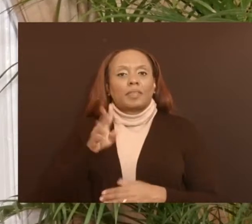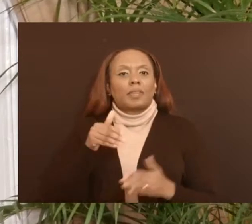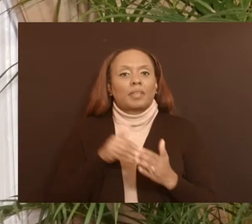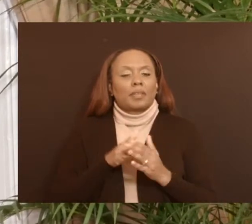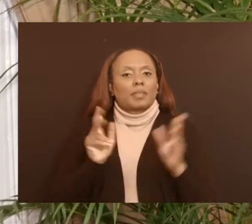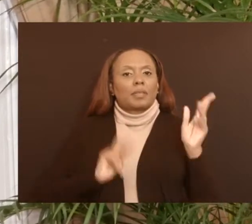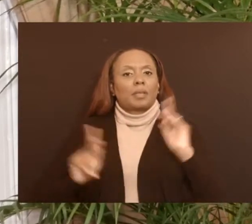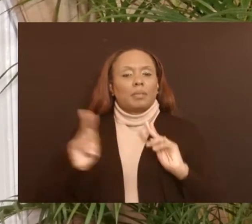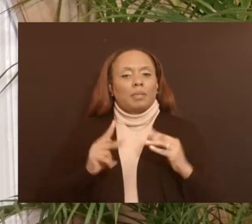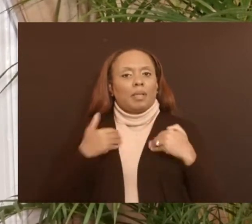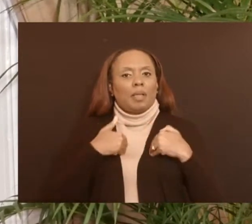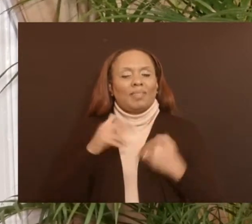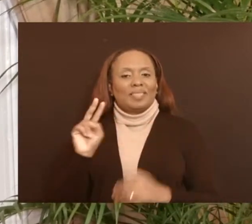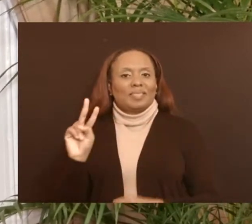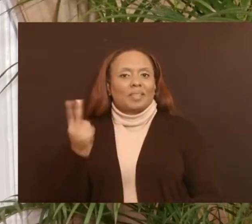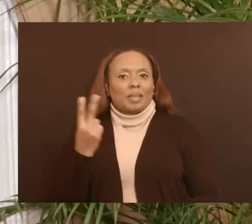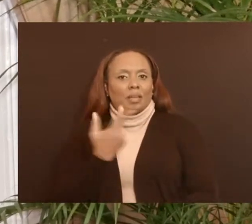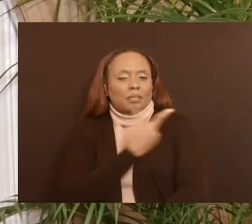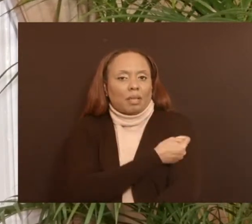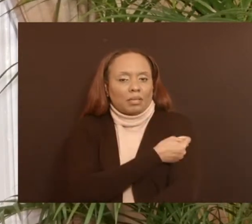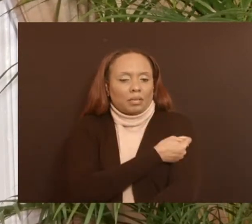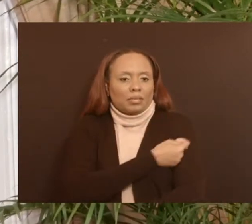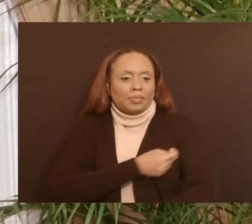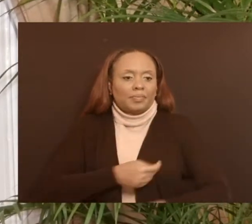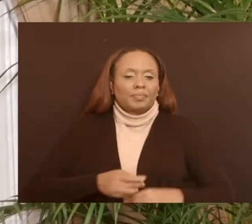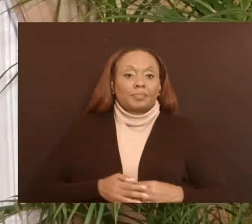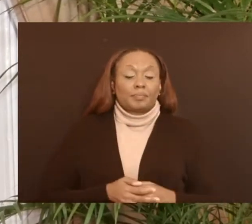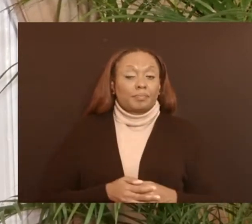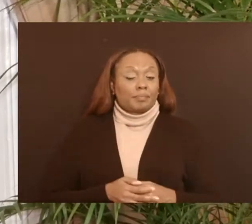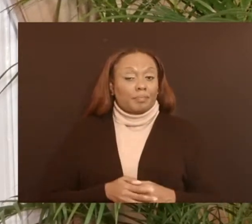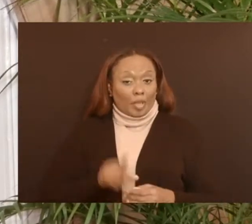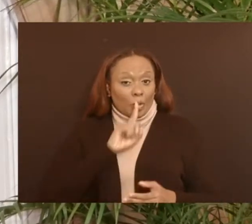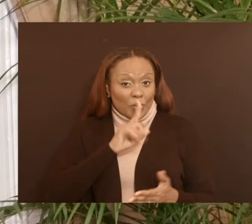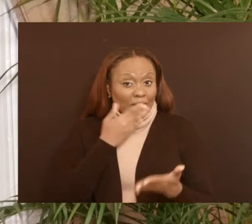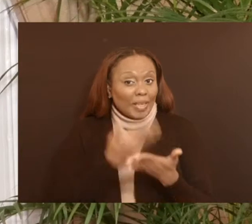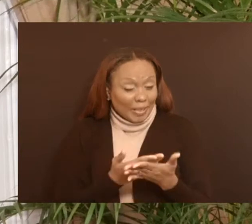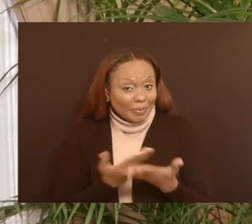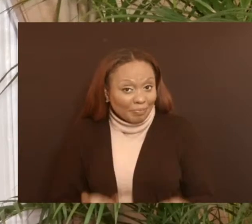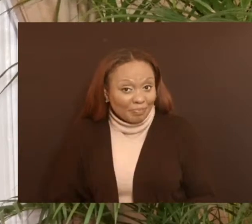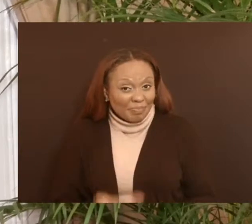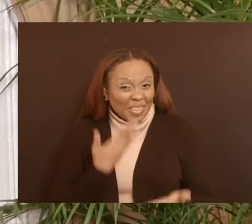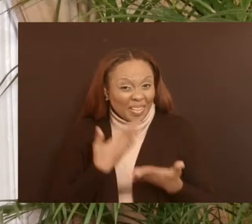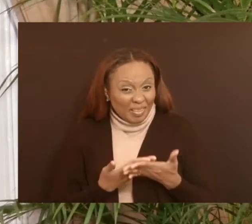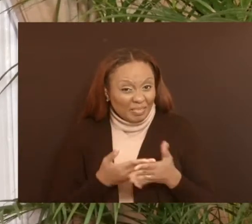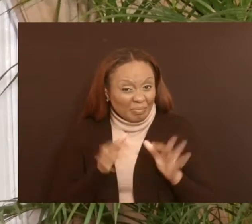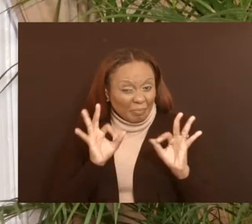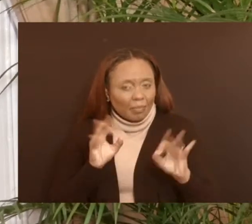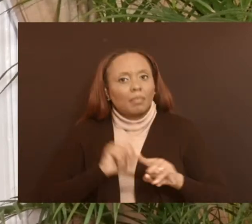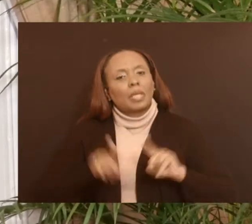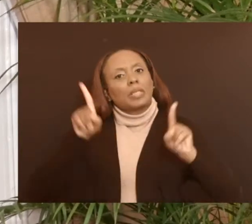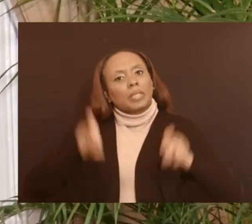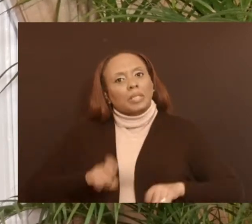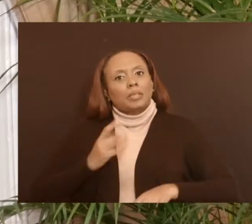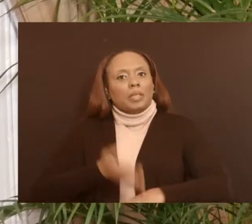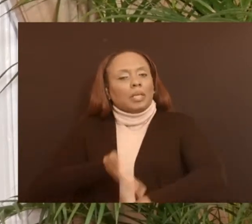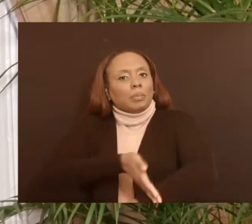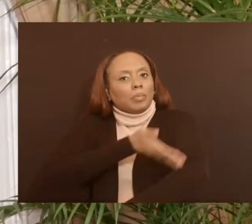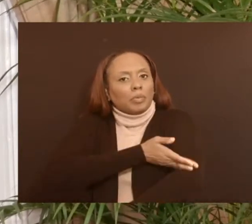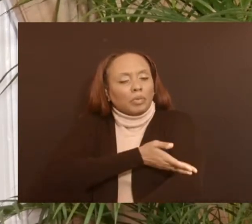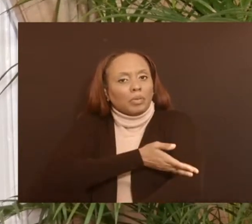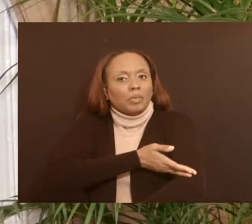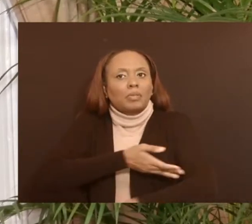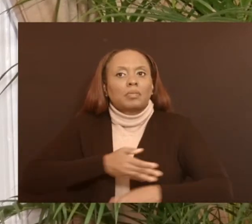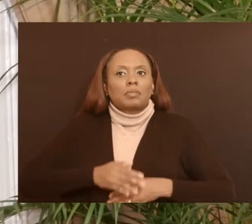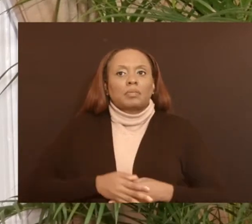persons have had their second vaccine already. This is good, but we need to improve on this. And there are some